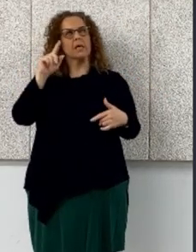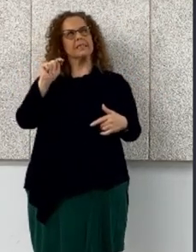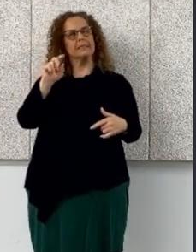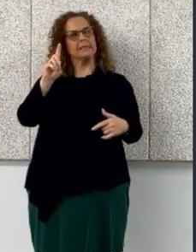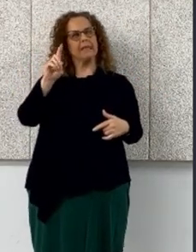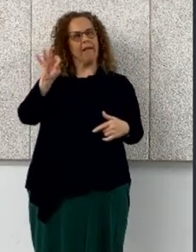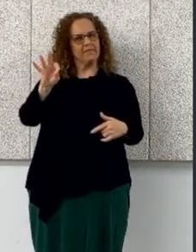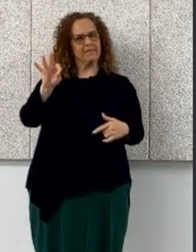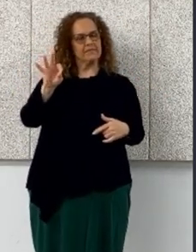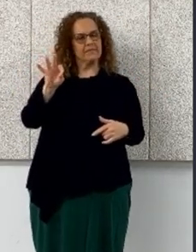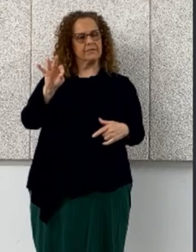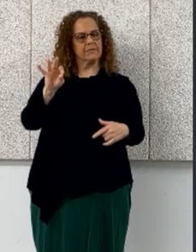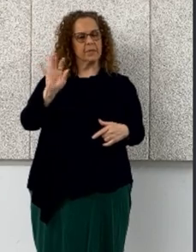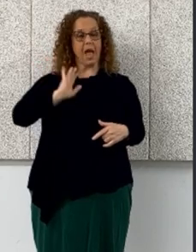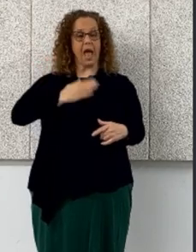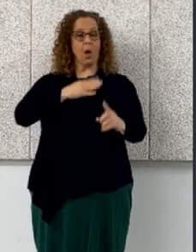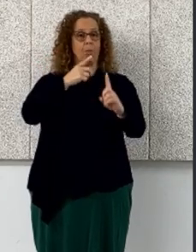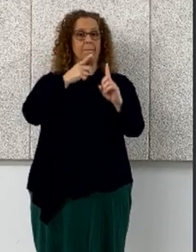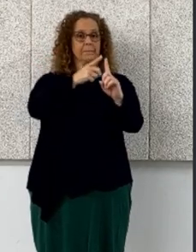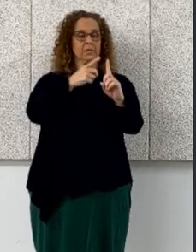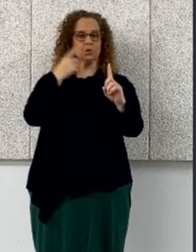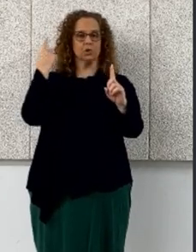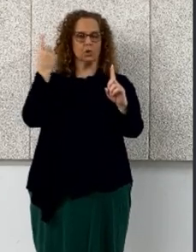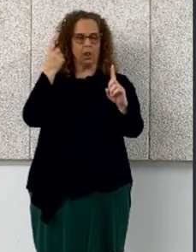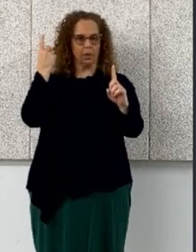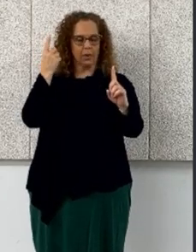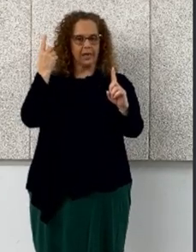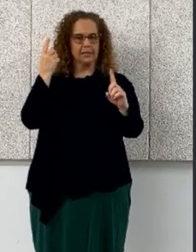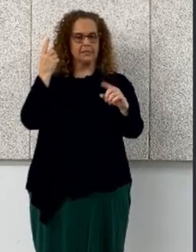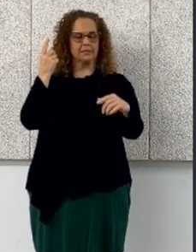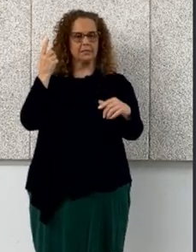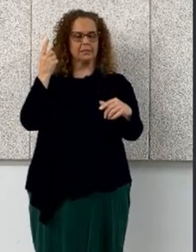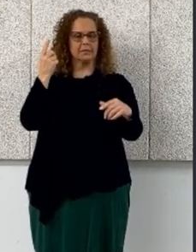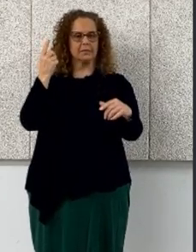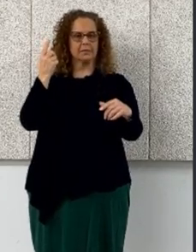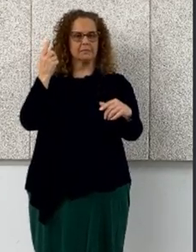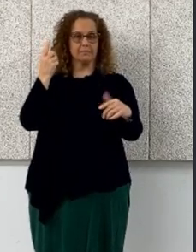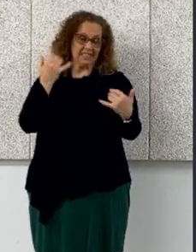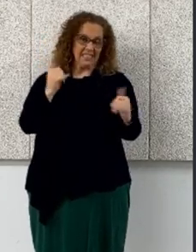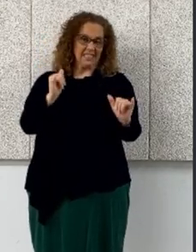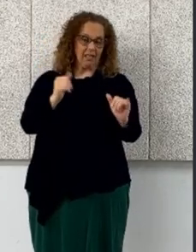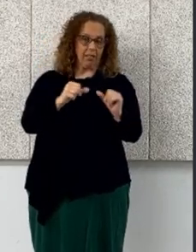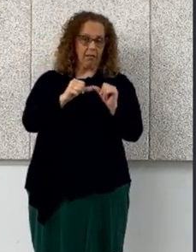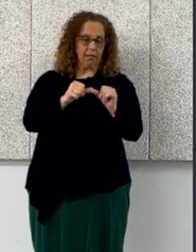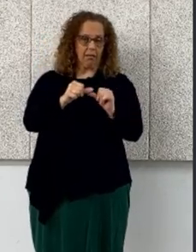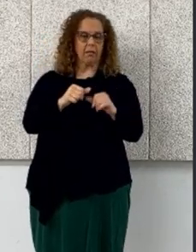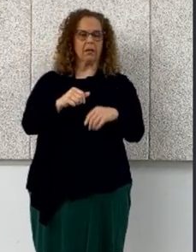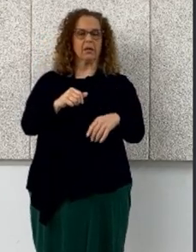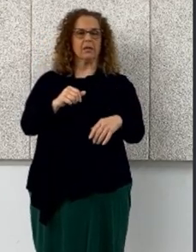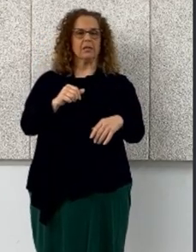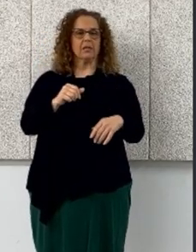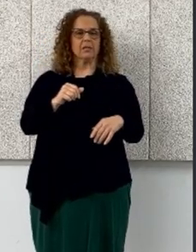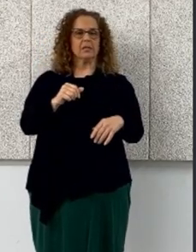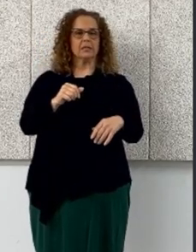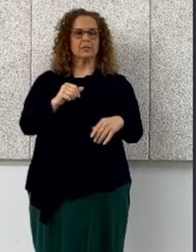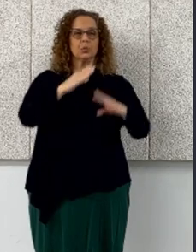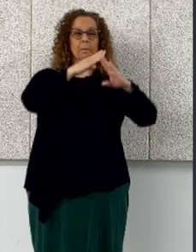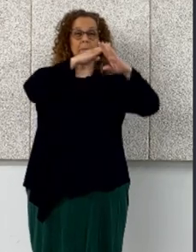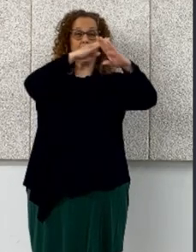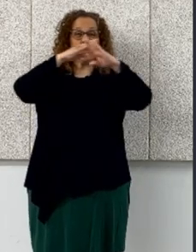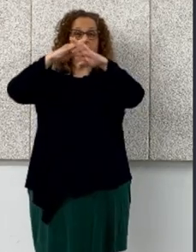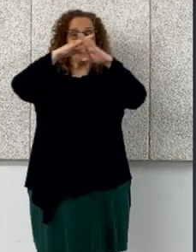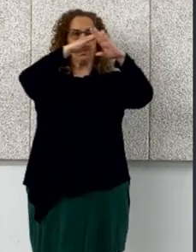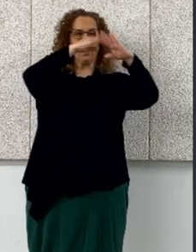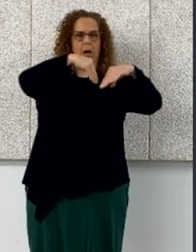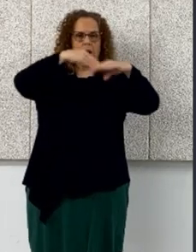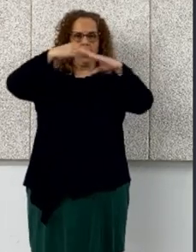TDF used to all, our mission used to always be about, and still is, breaking down barriers to access